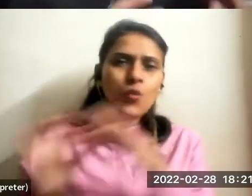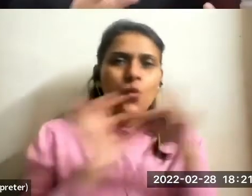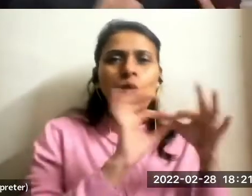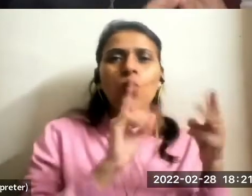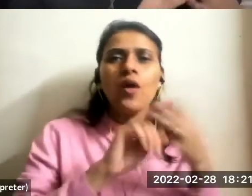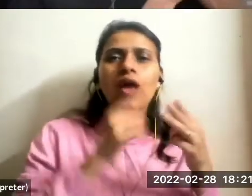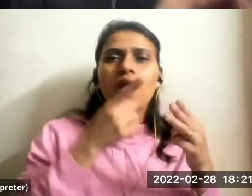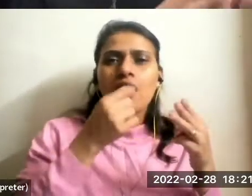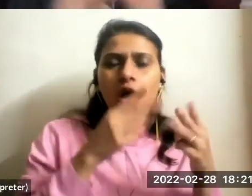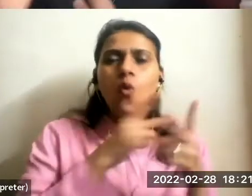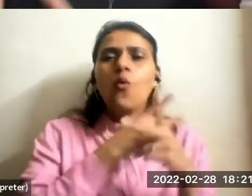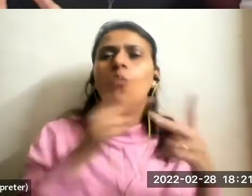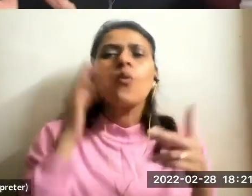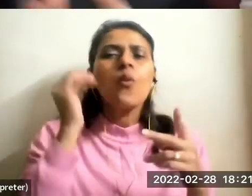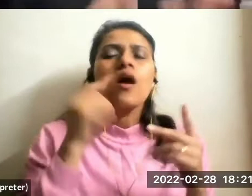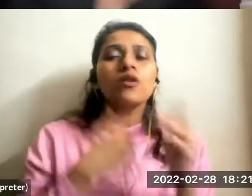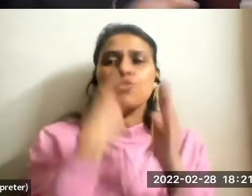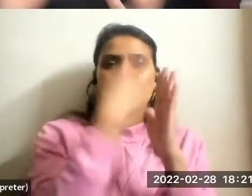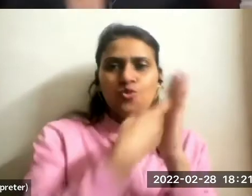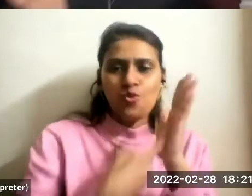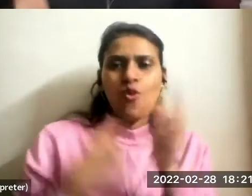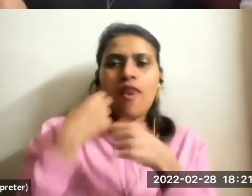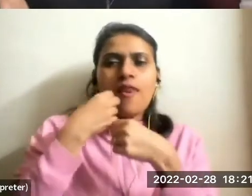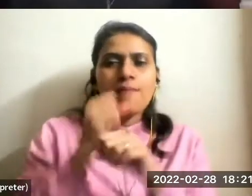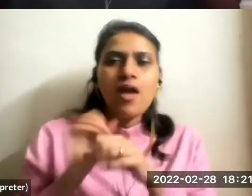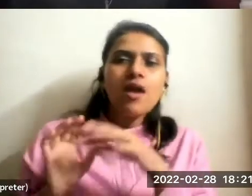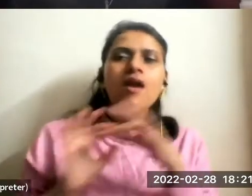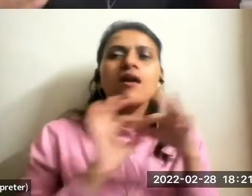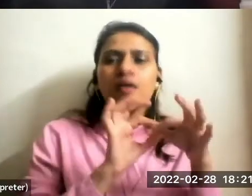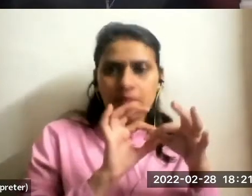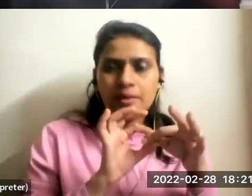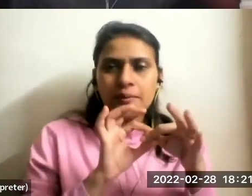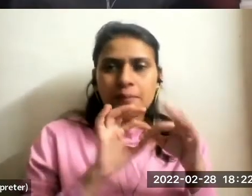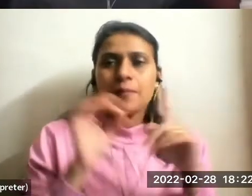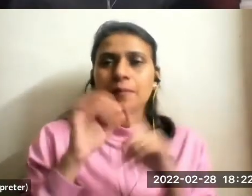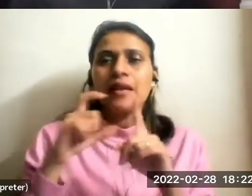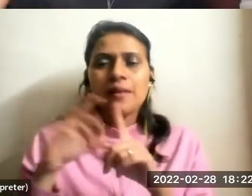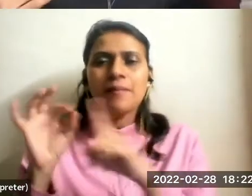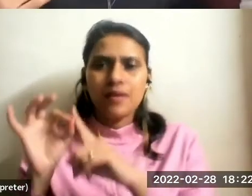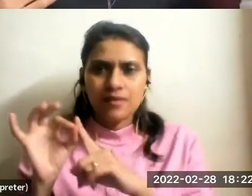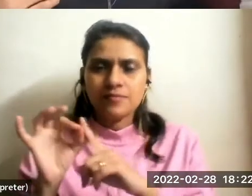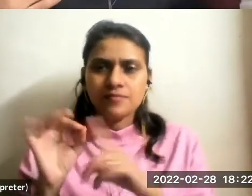build regulation and think of data in a particular way, that's why we've gone the PDP route.